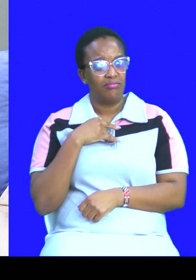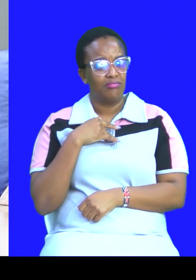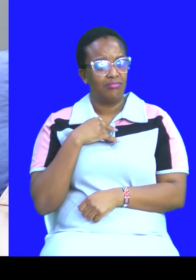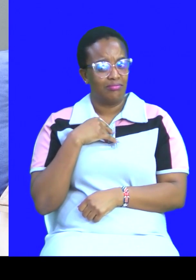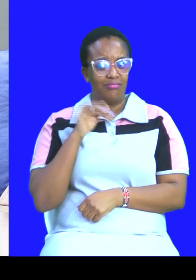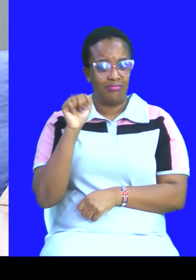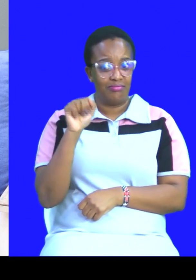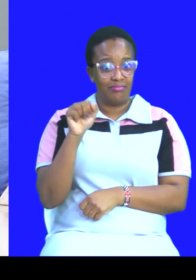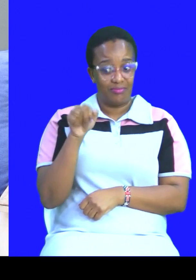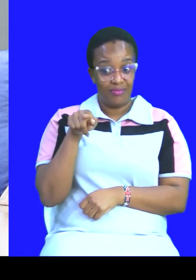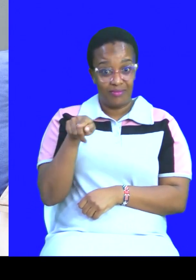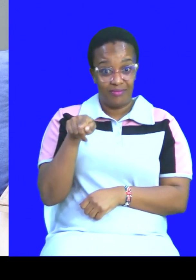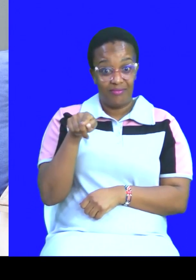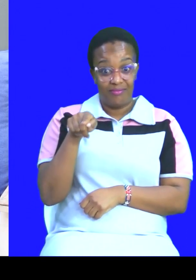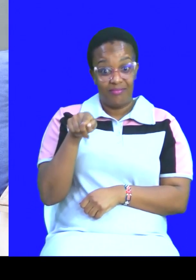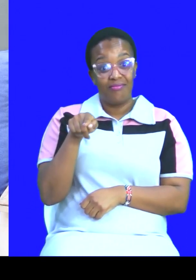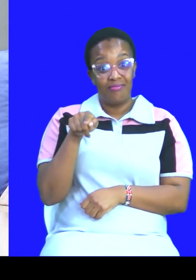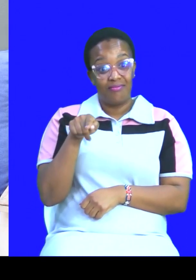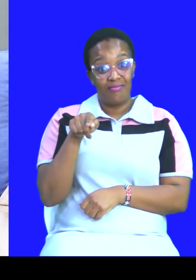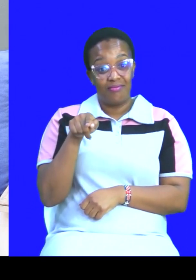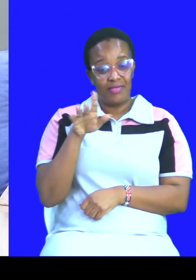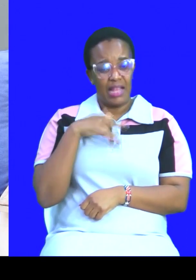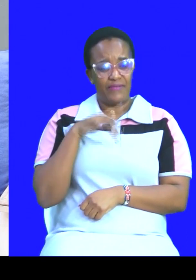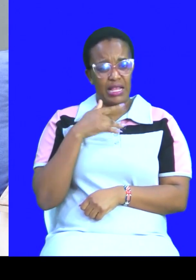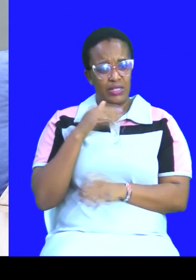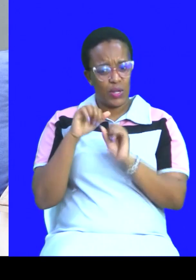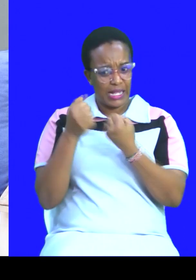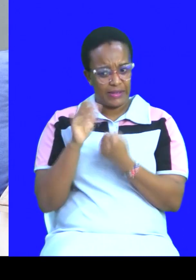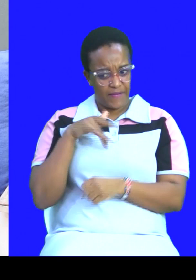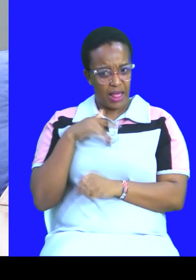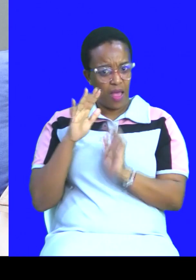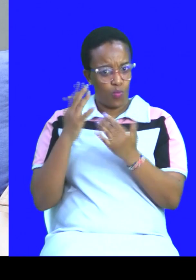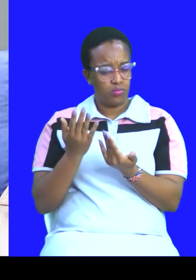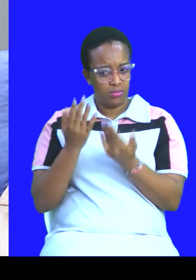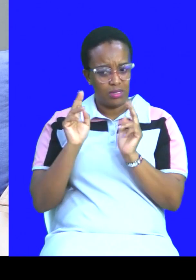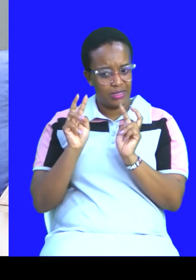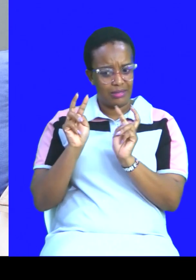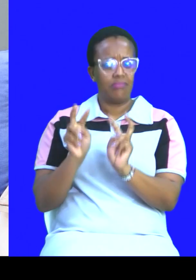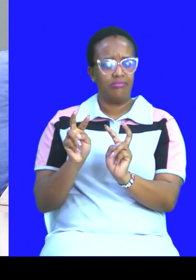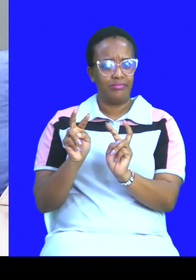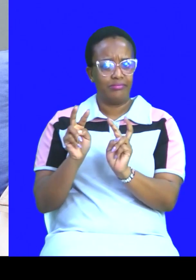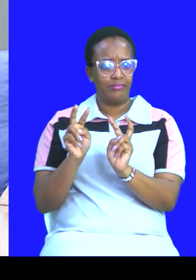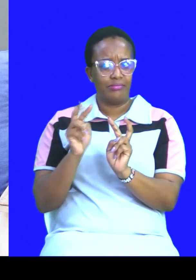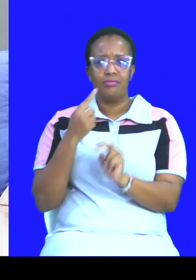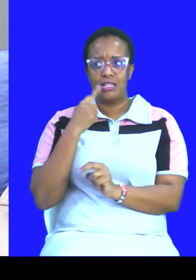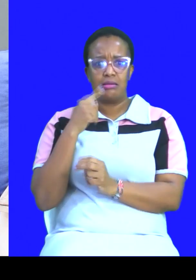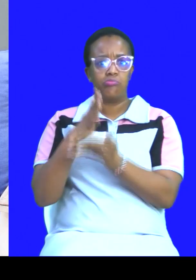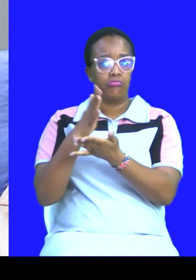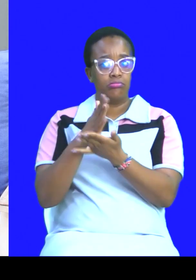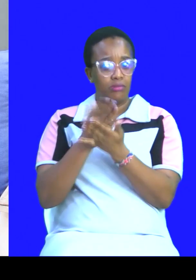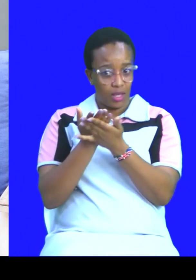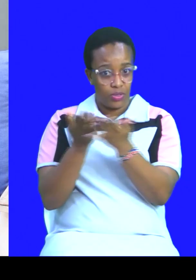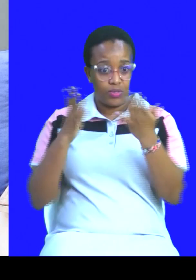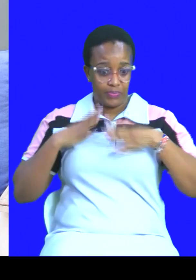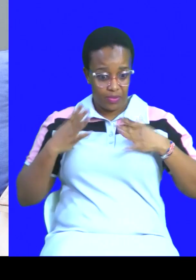oh, now that now they'll feel like they'll look at it and say, ah, these people are